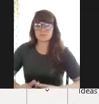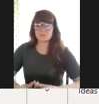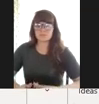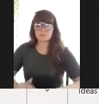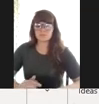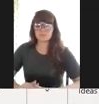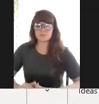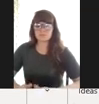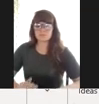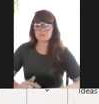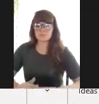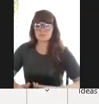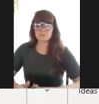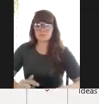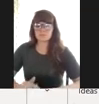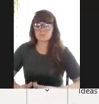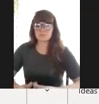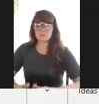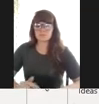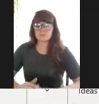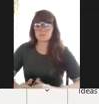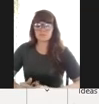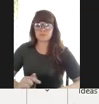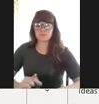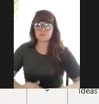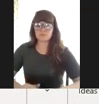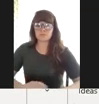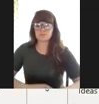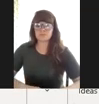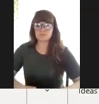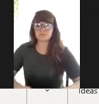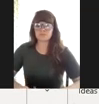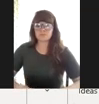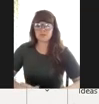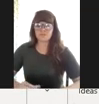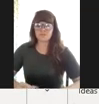then the save from wrath he takes is referring to experience. Okay?